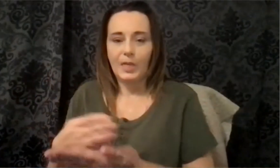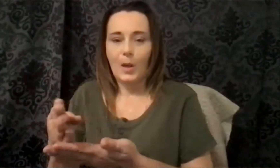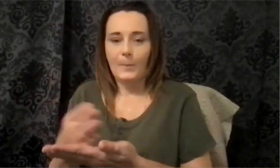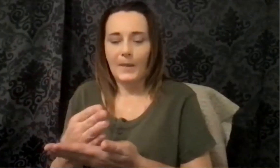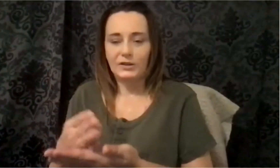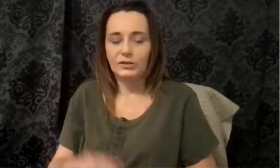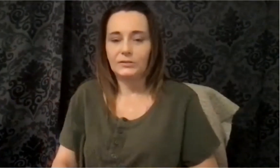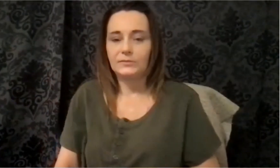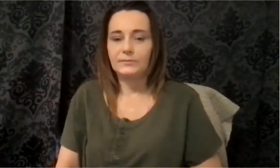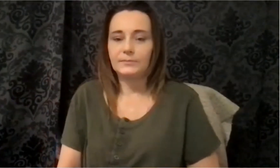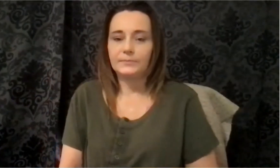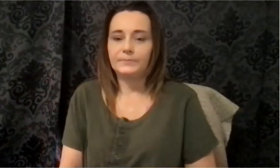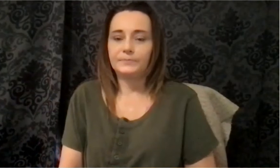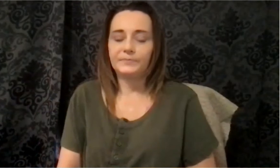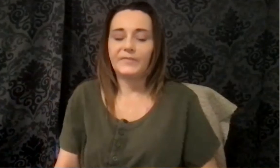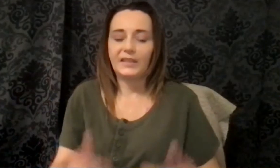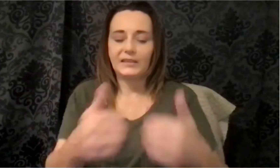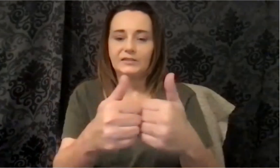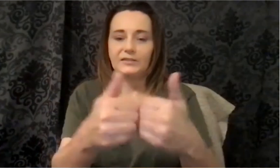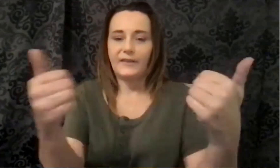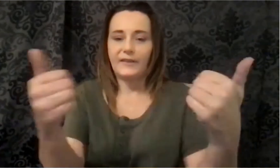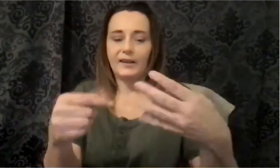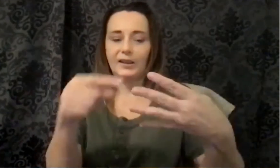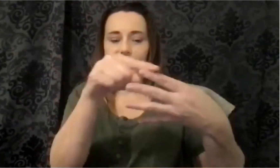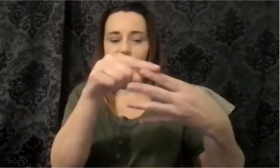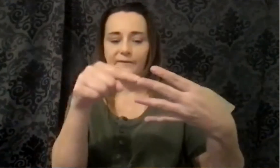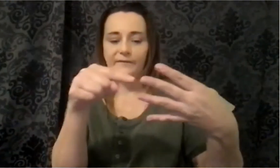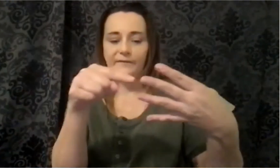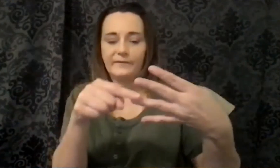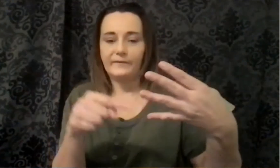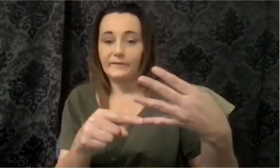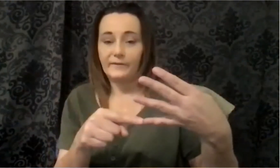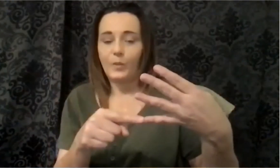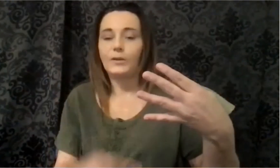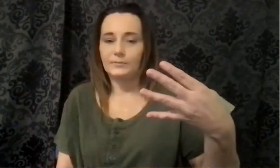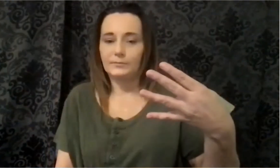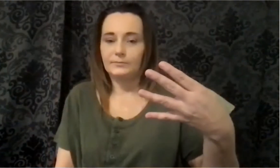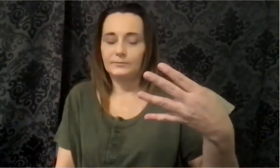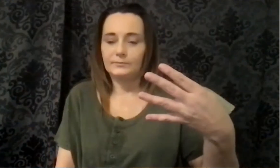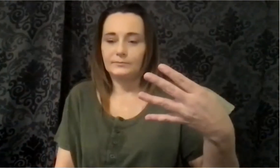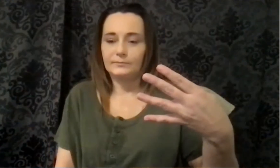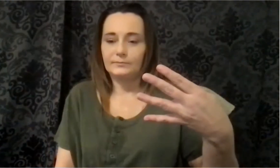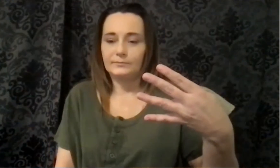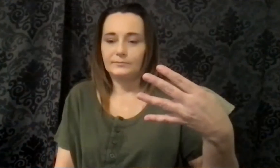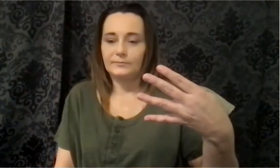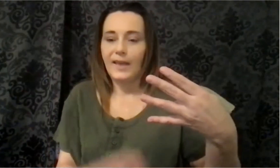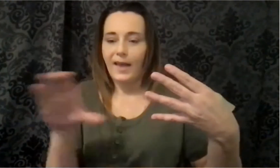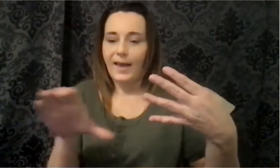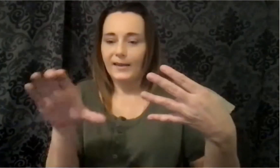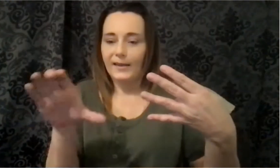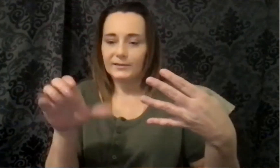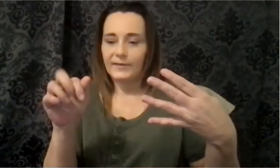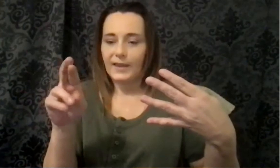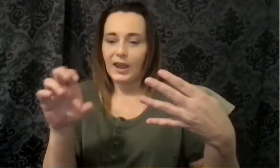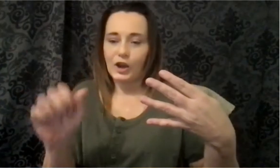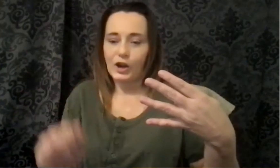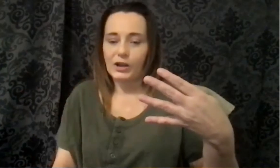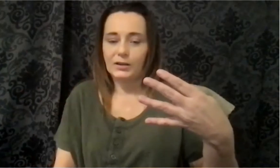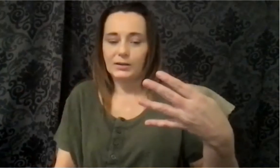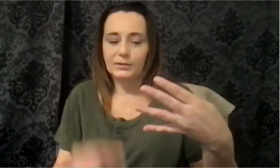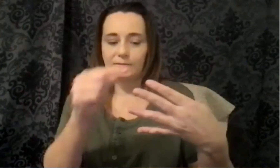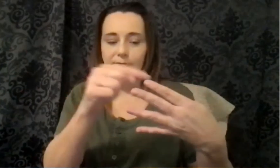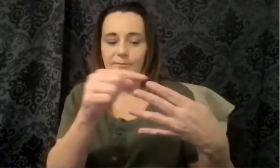is divided up into 4 main activity areas. And you'll